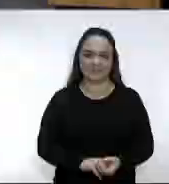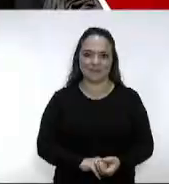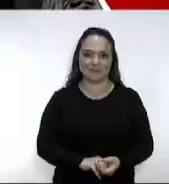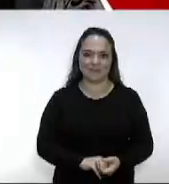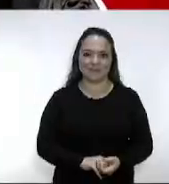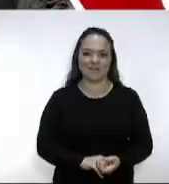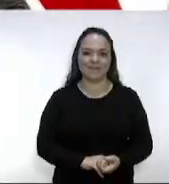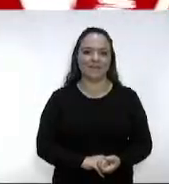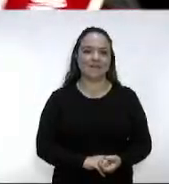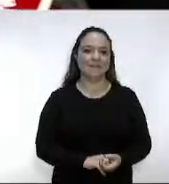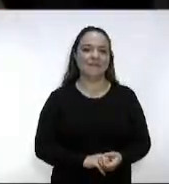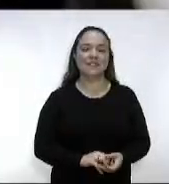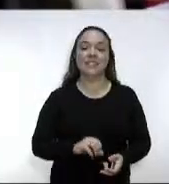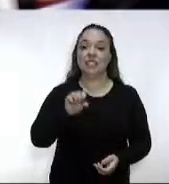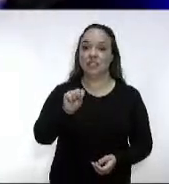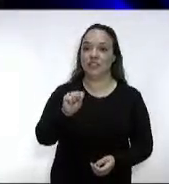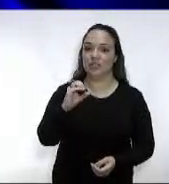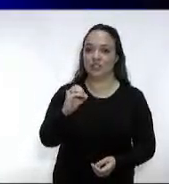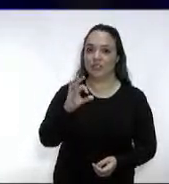Sofia Leite Delgado.